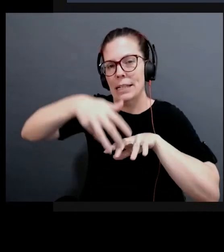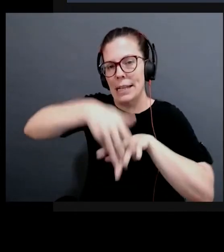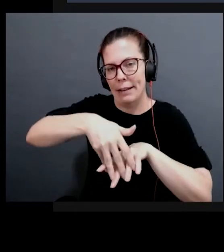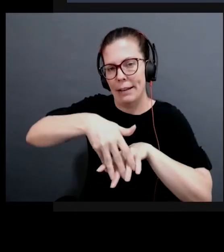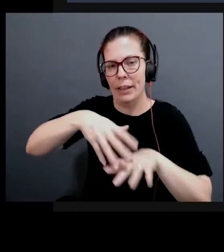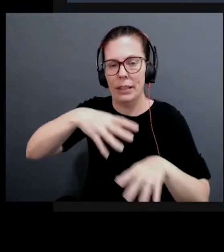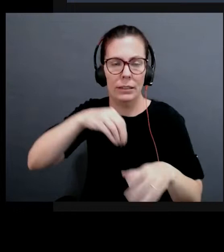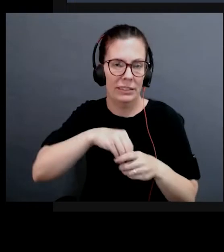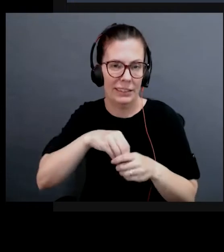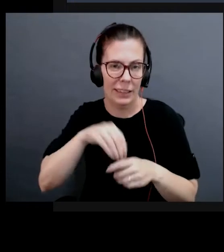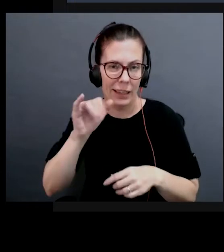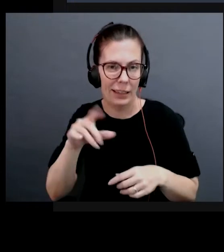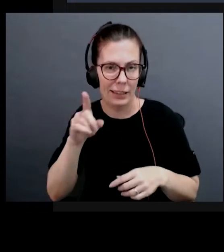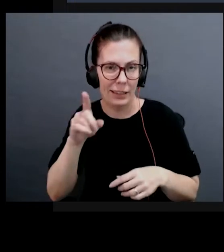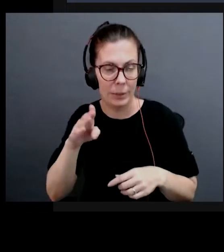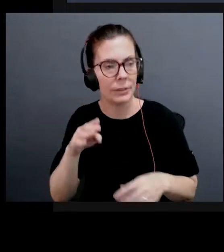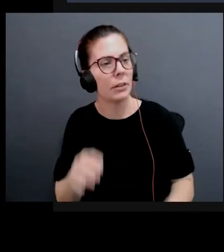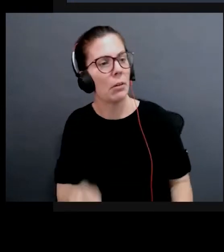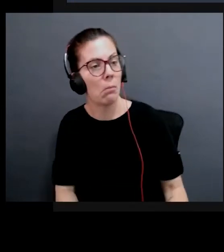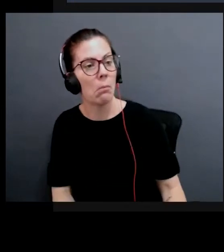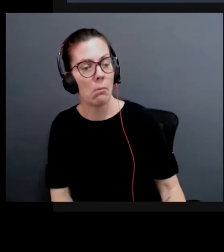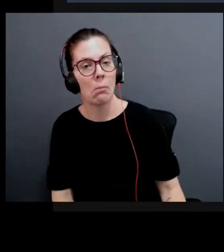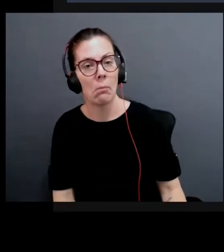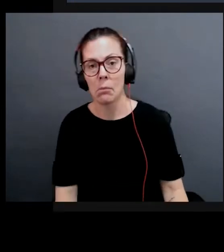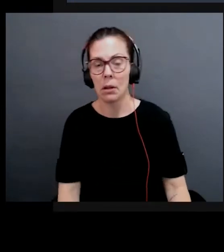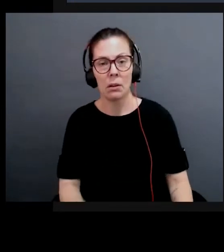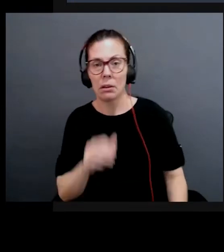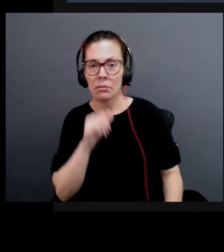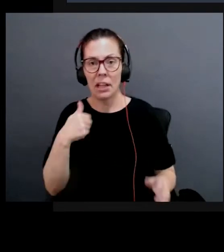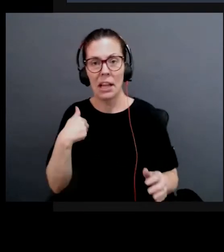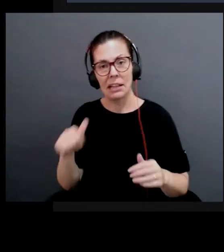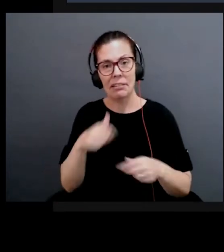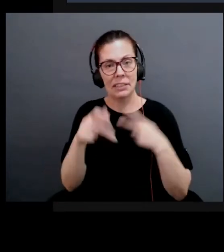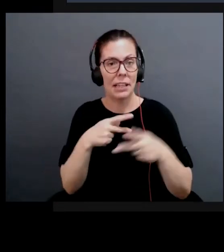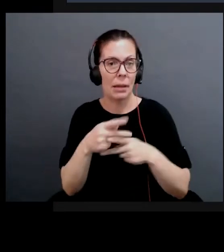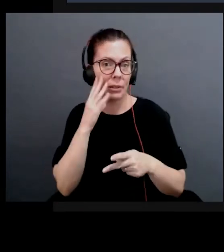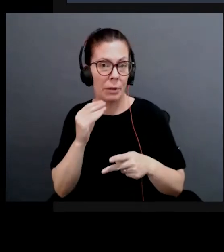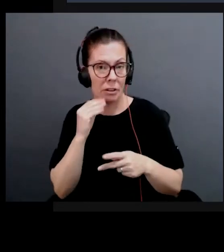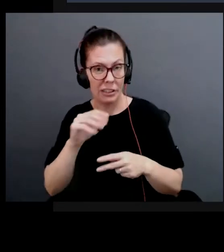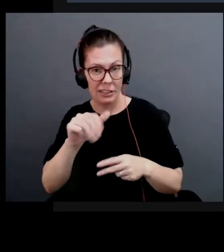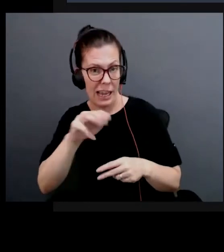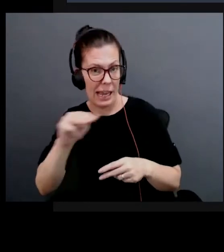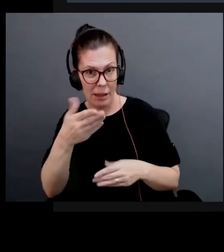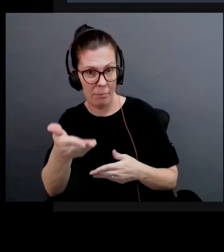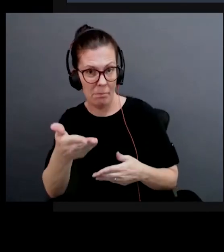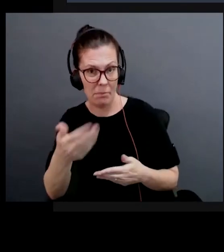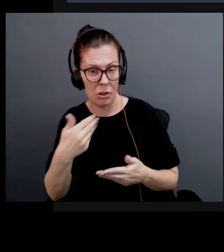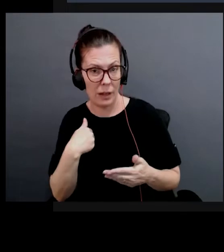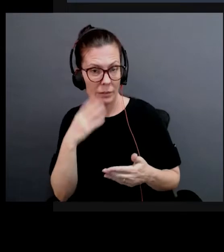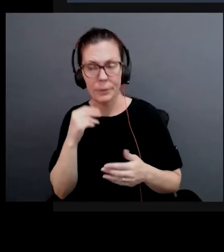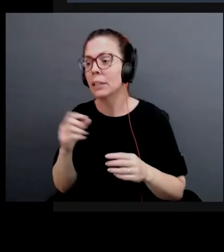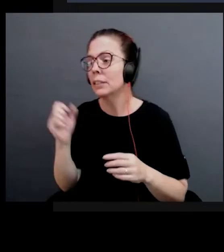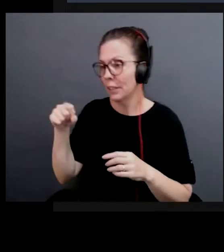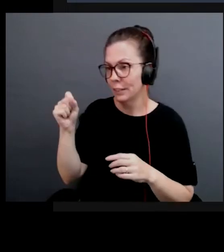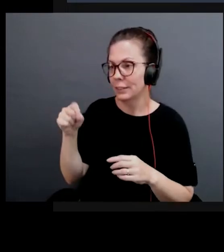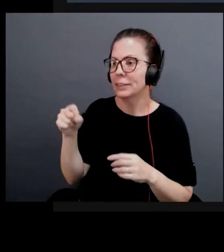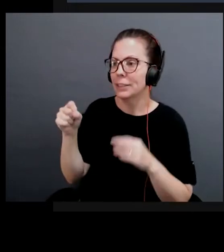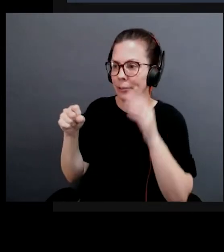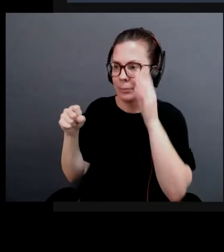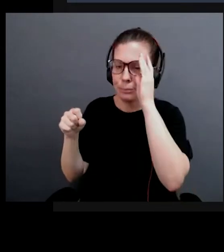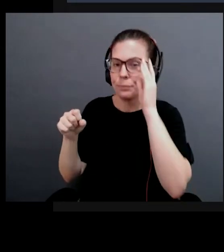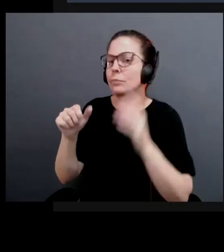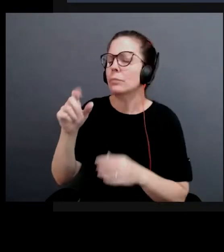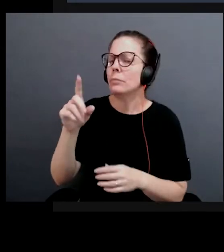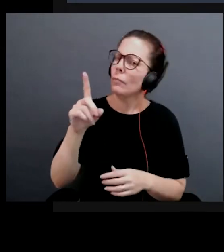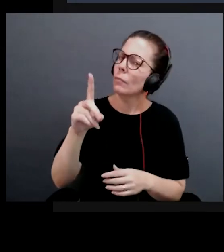haven't had any experience with it myself. Am? Yeah, I actually have. I mean, Dave, too, I wanted to